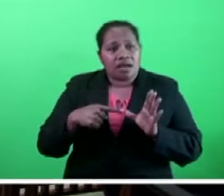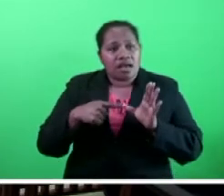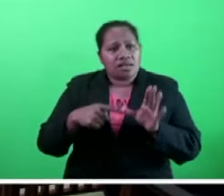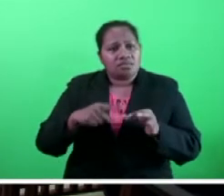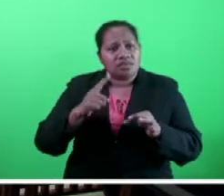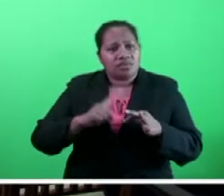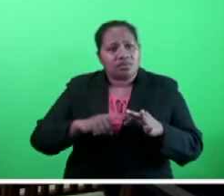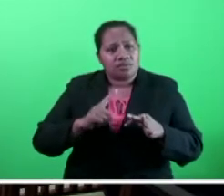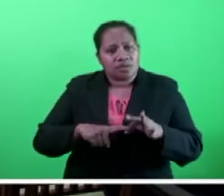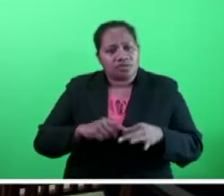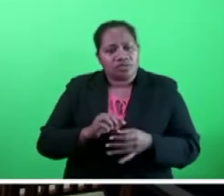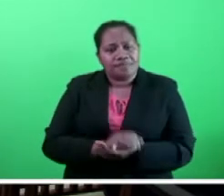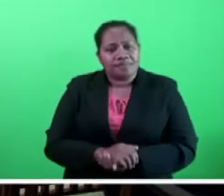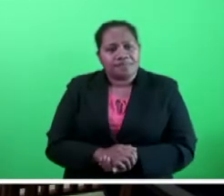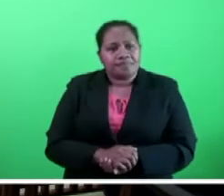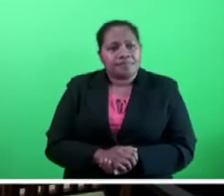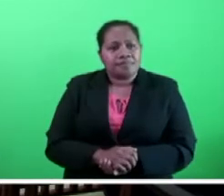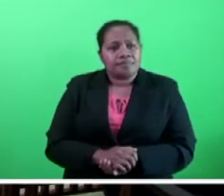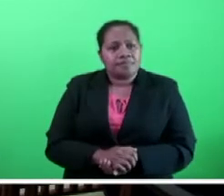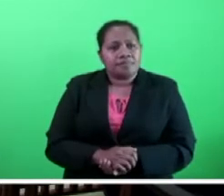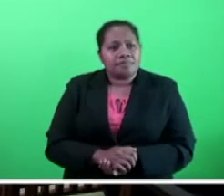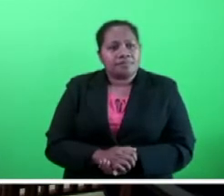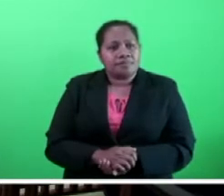a wide